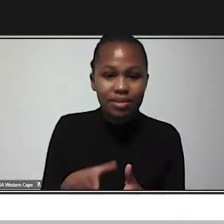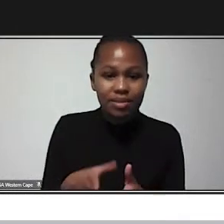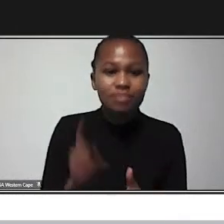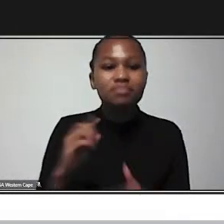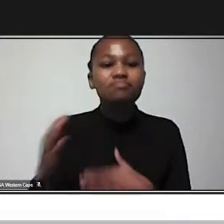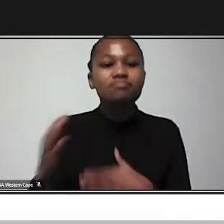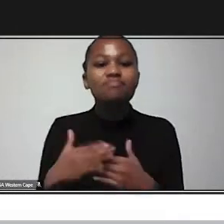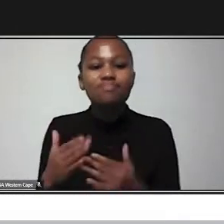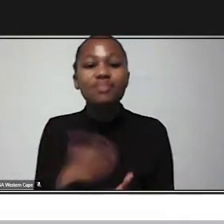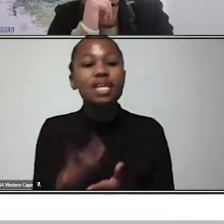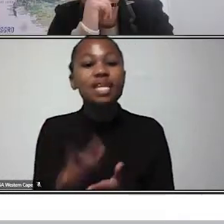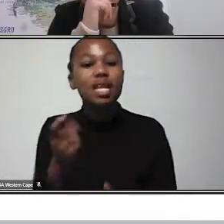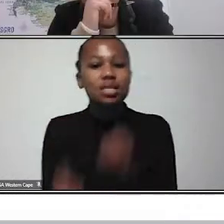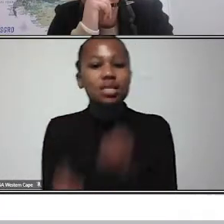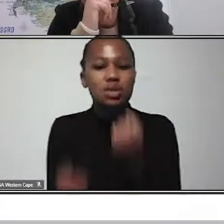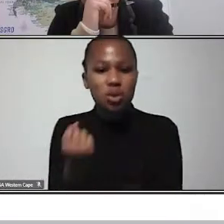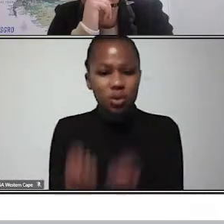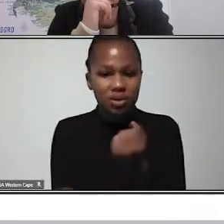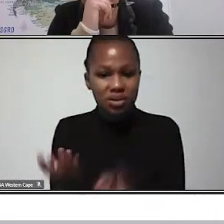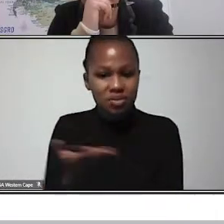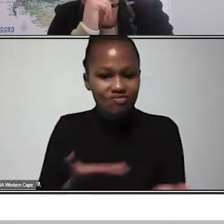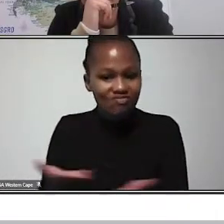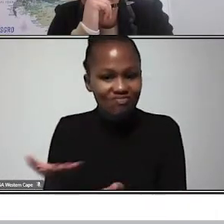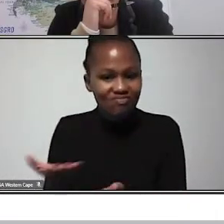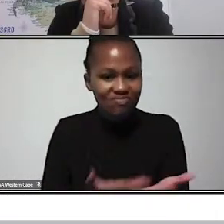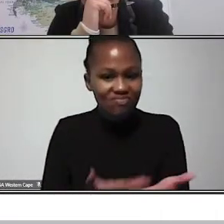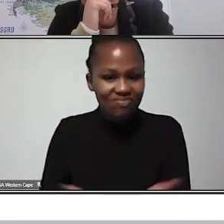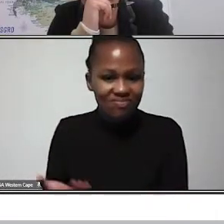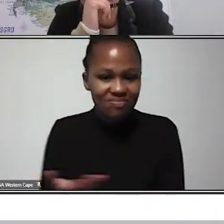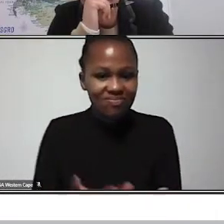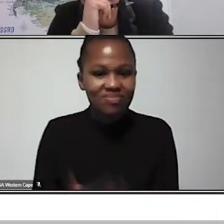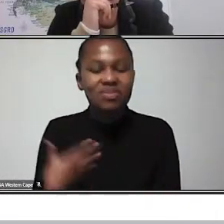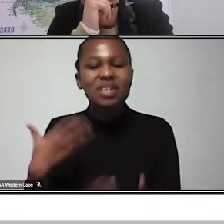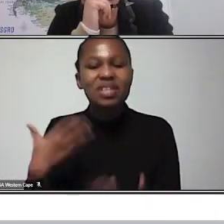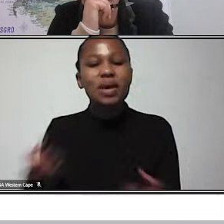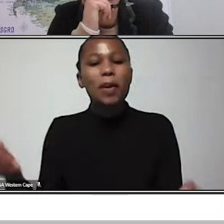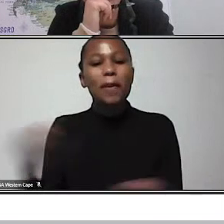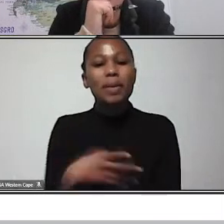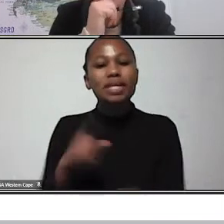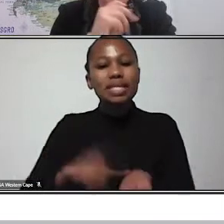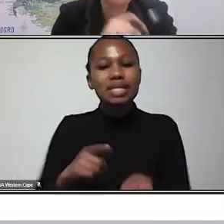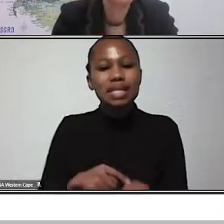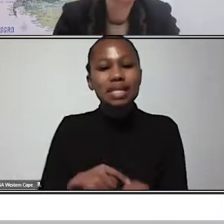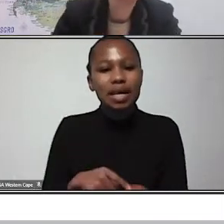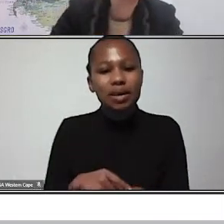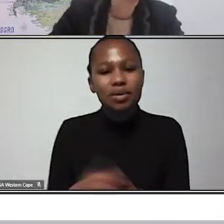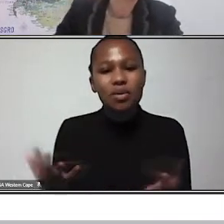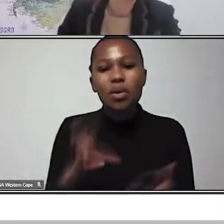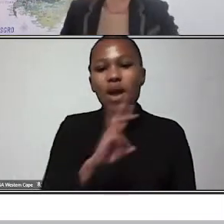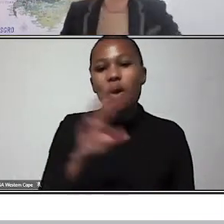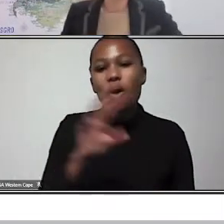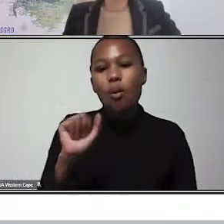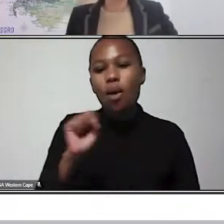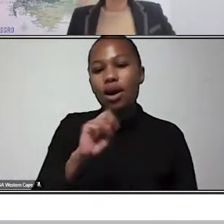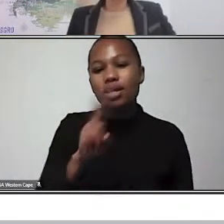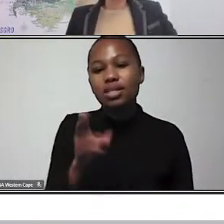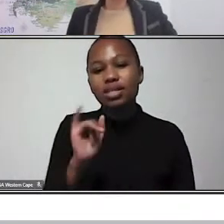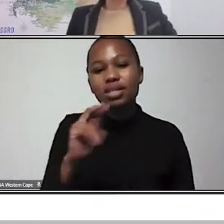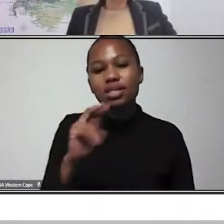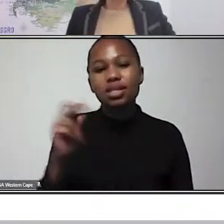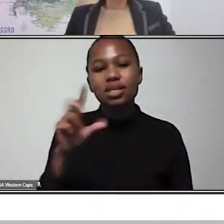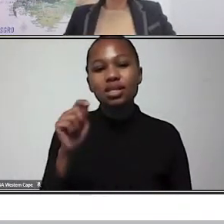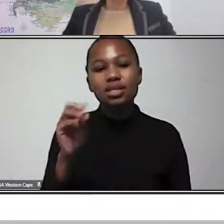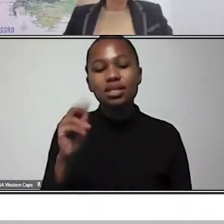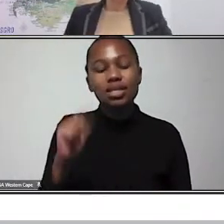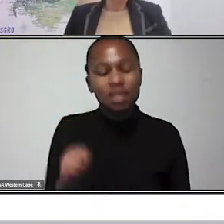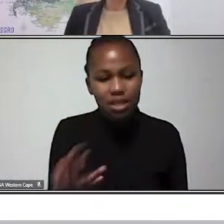of these negotiations. I'm keen to hear how that was, spending time in Washington, D.C. I know this is not about that, but you might have been quite